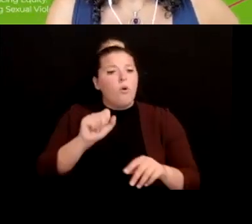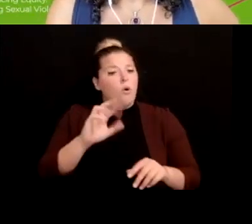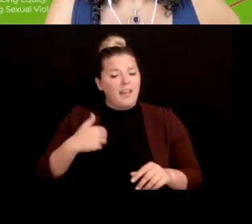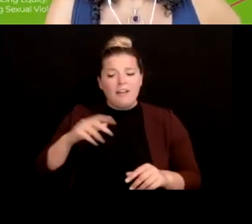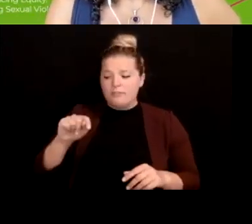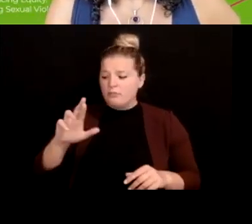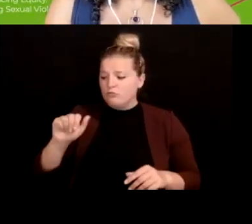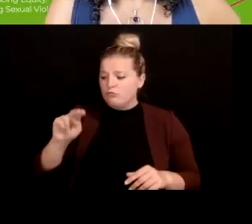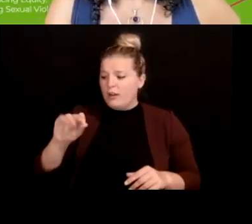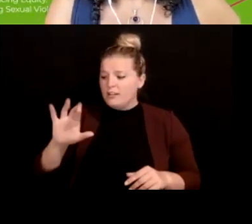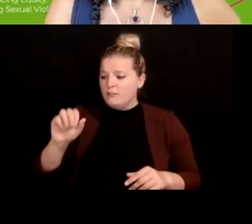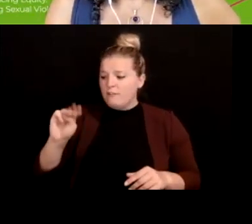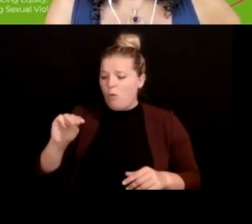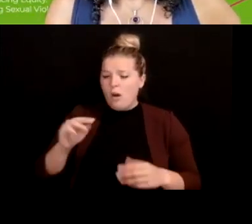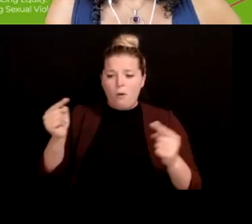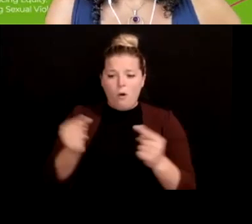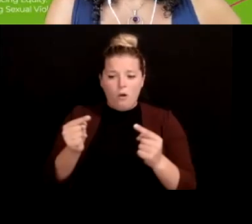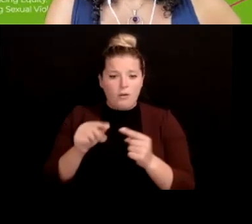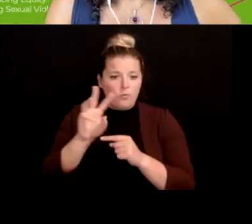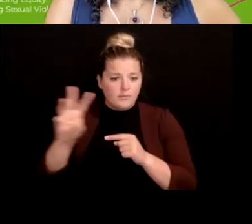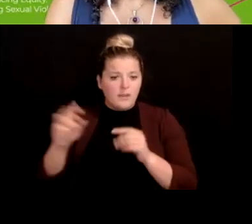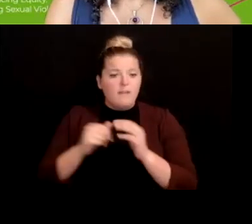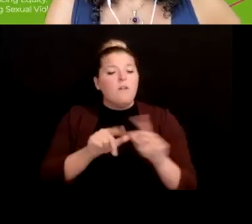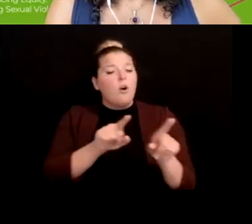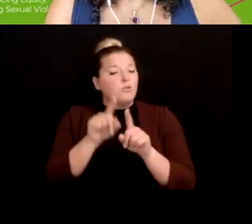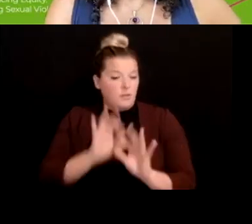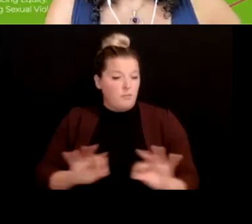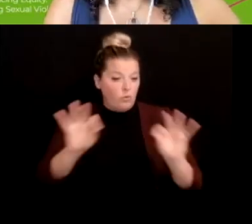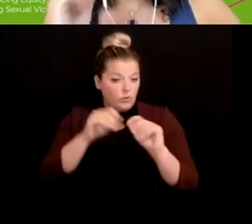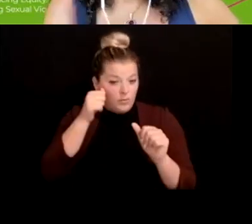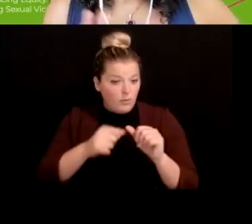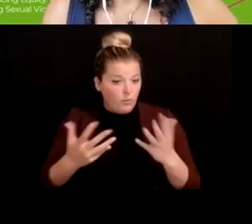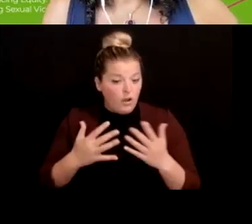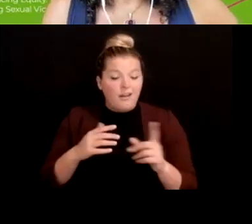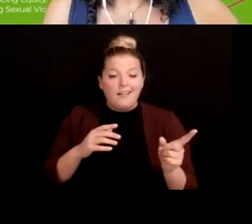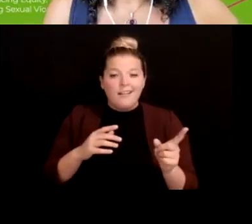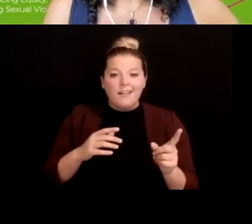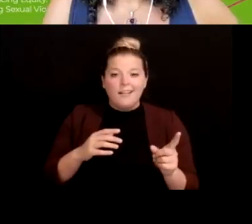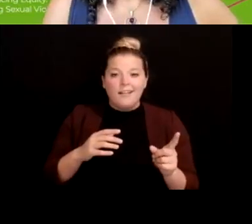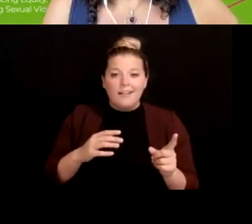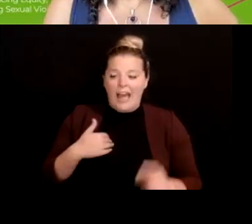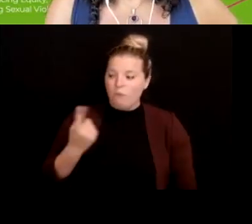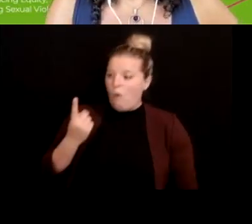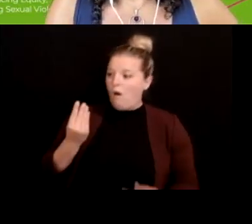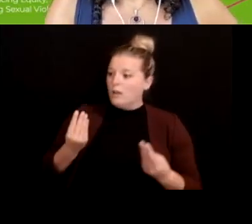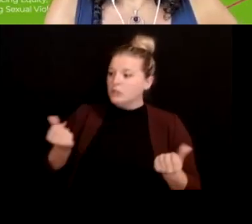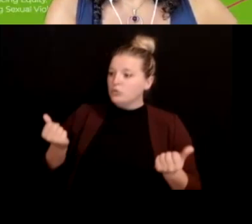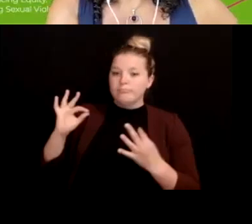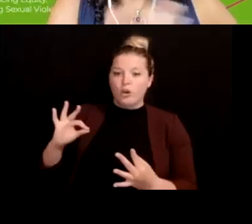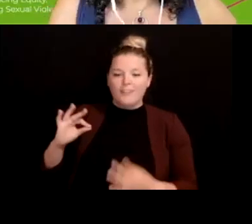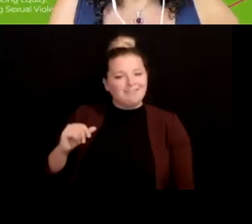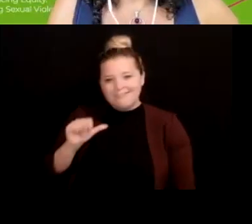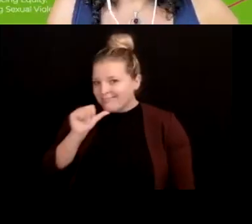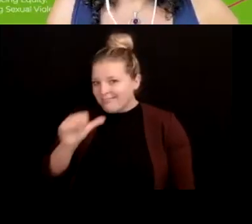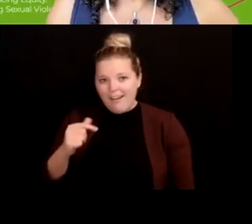website. The thing that's essential to remember is that there's not going to be one solution. that we're going to need to engage in a